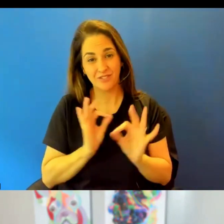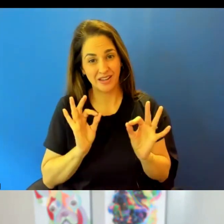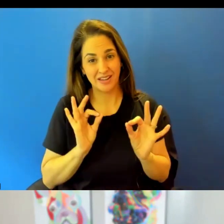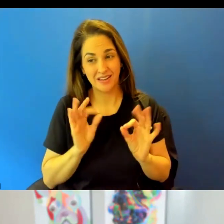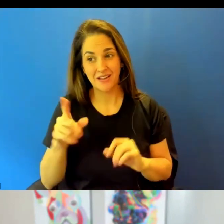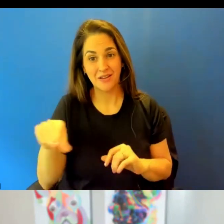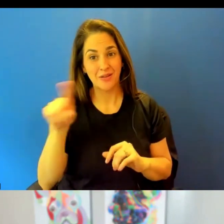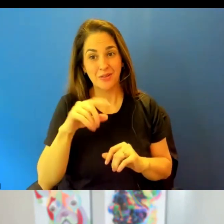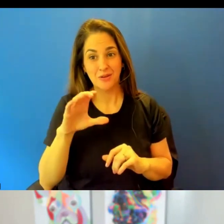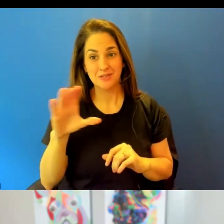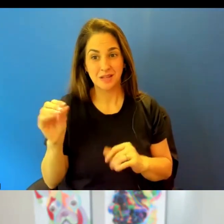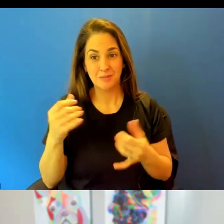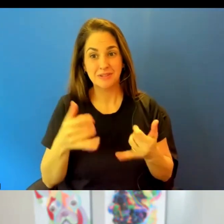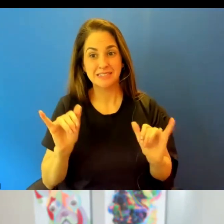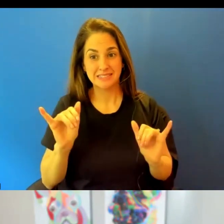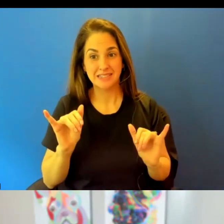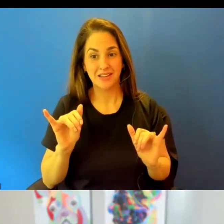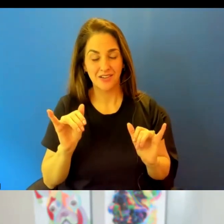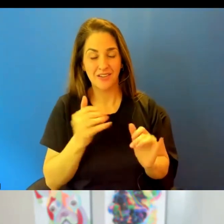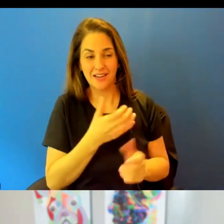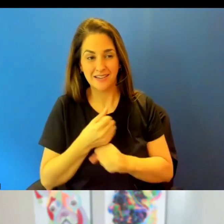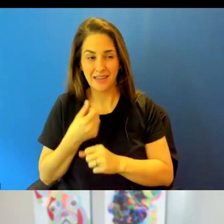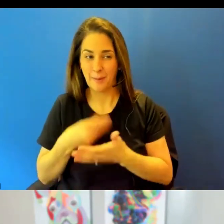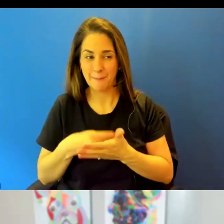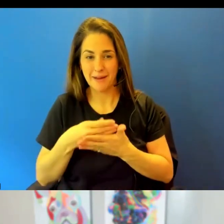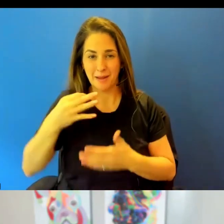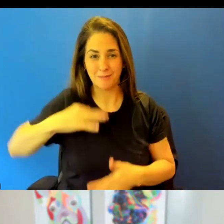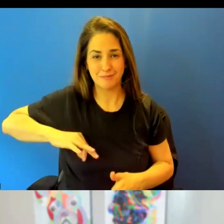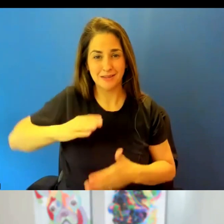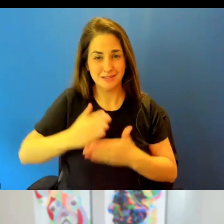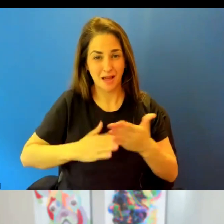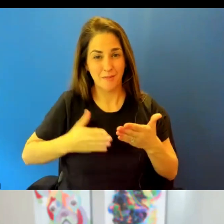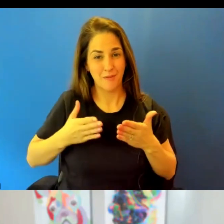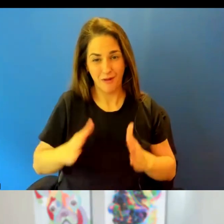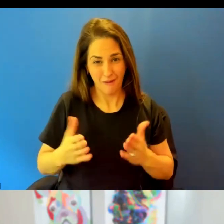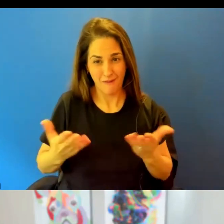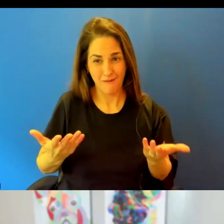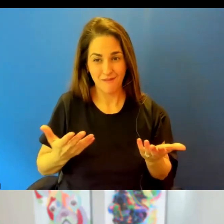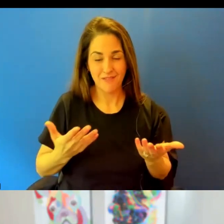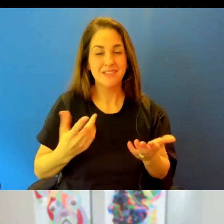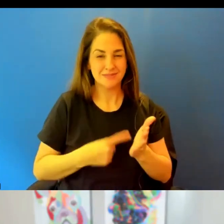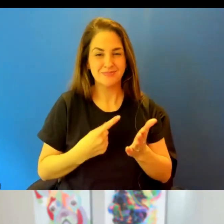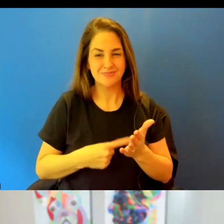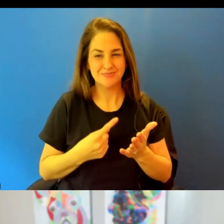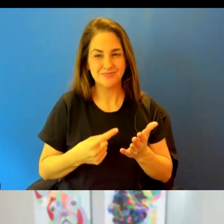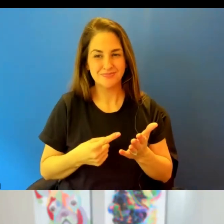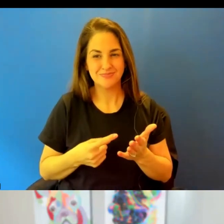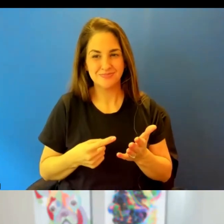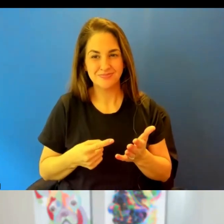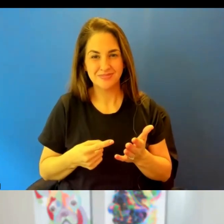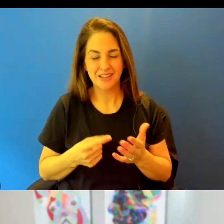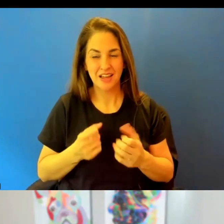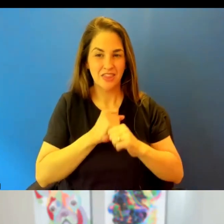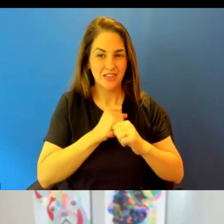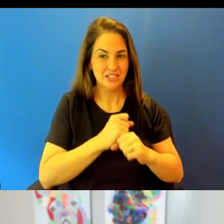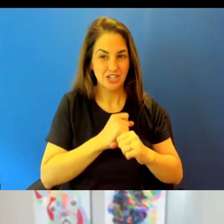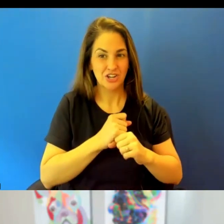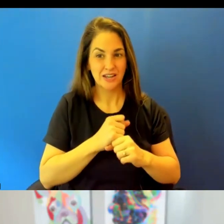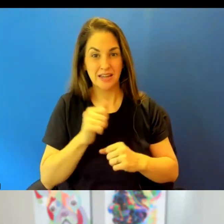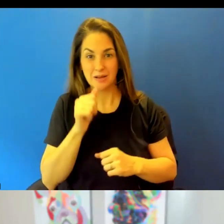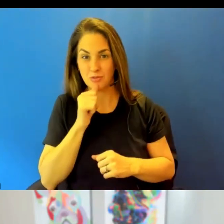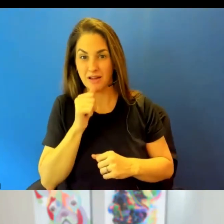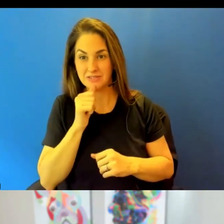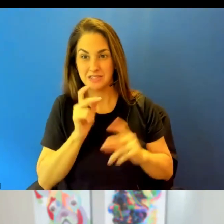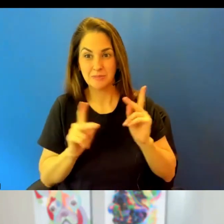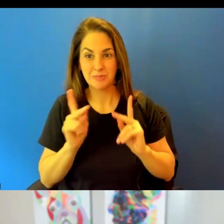still monetizing their product in some ways. So I think that's a lot of times where the security and privacy